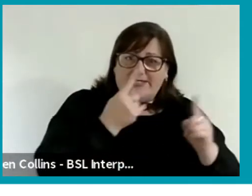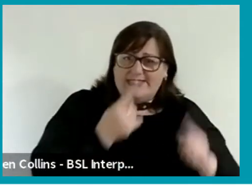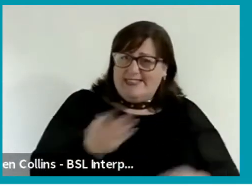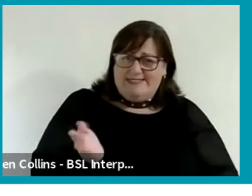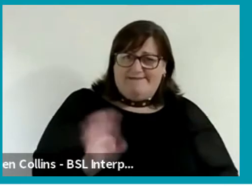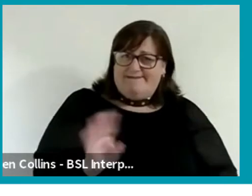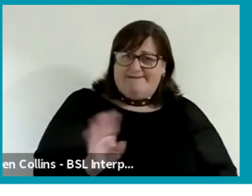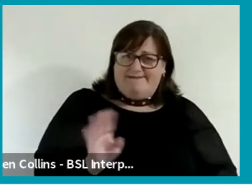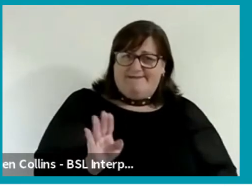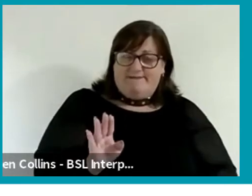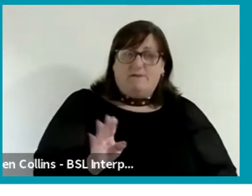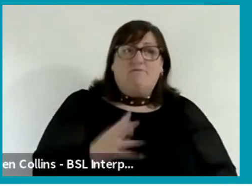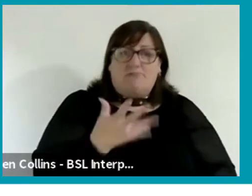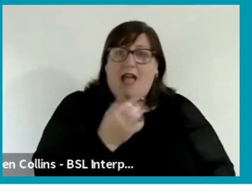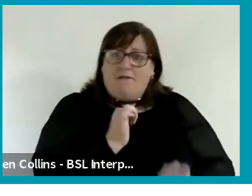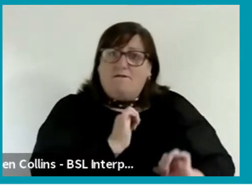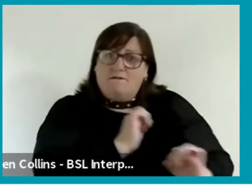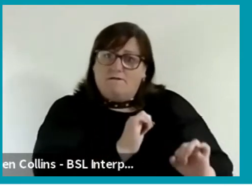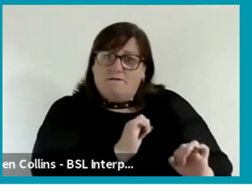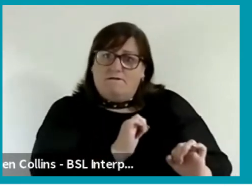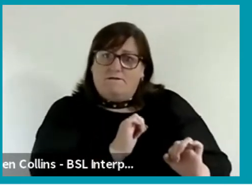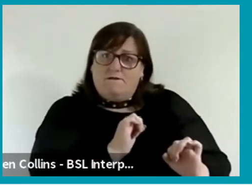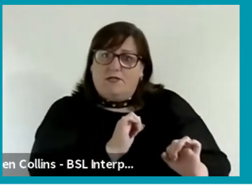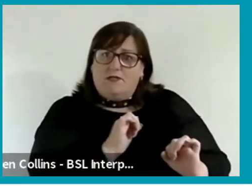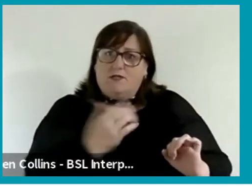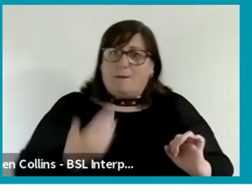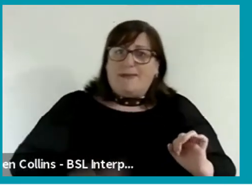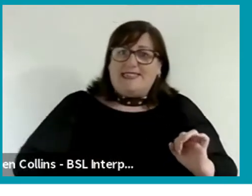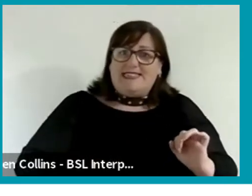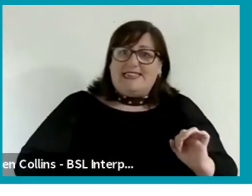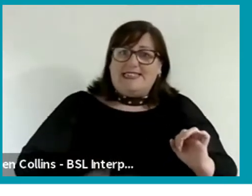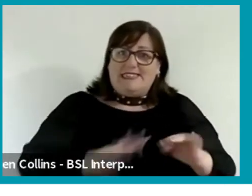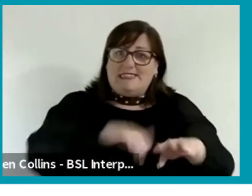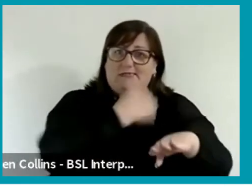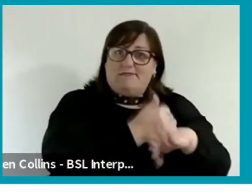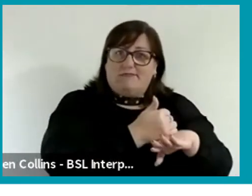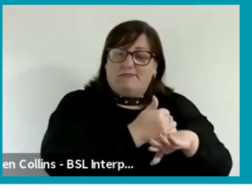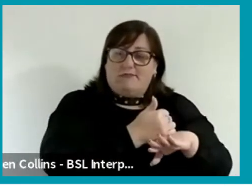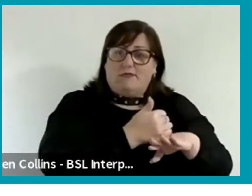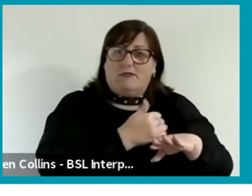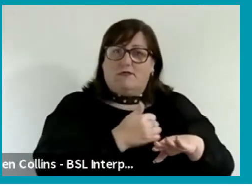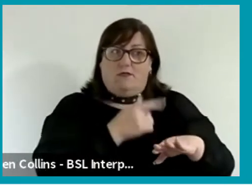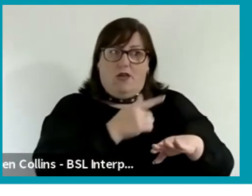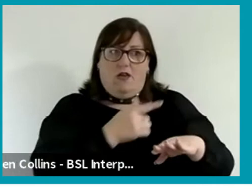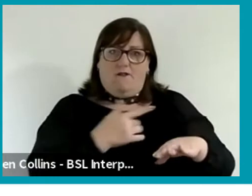business entrepreneurial drive, plus my numeracy. And then OSTC gave me that platform.